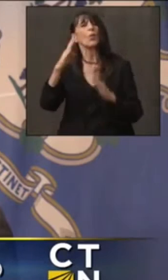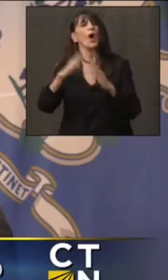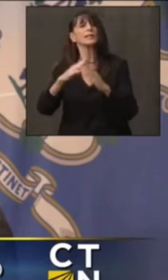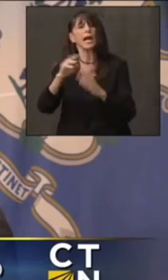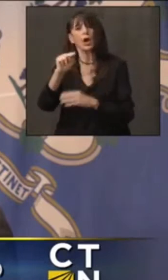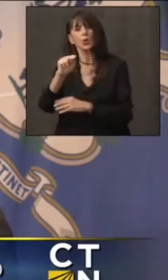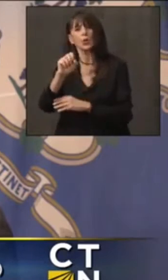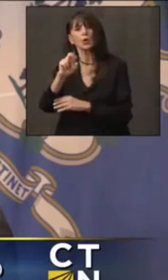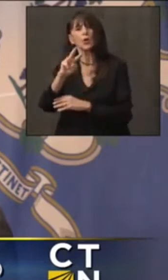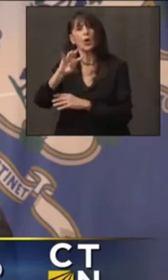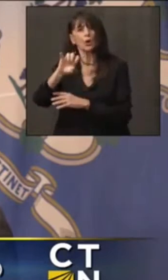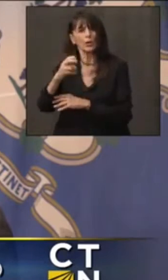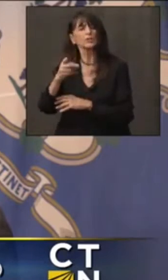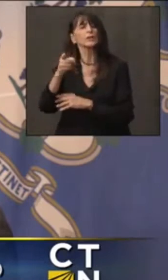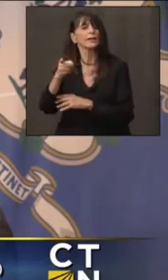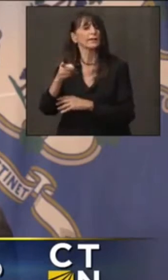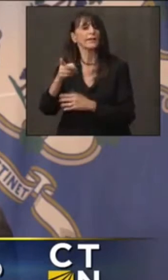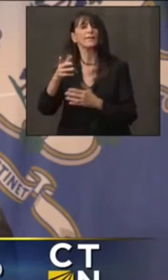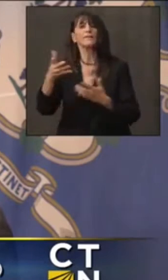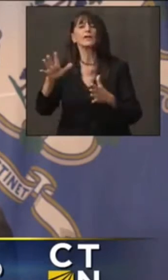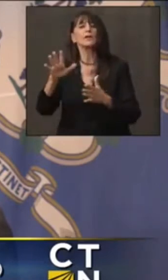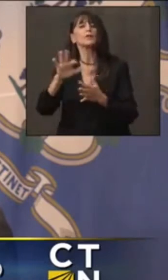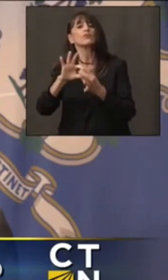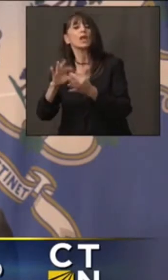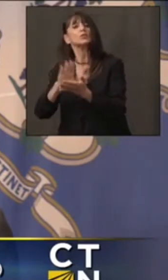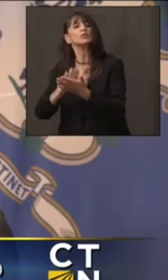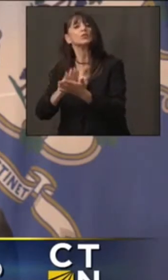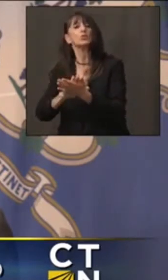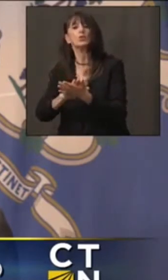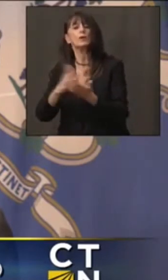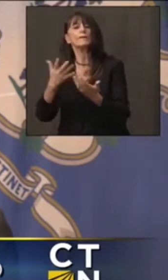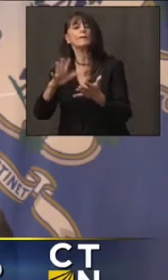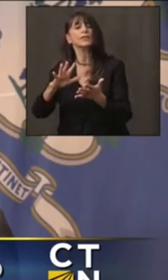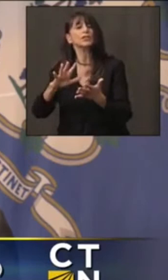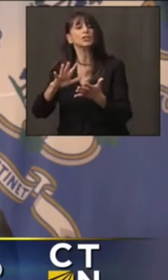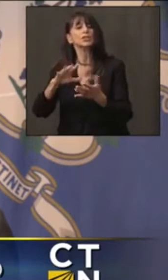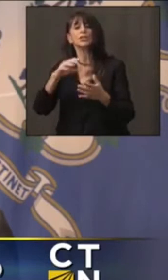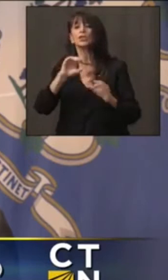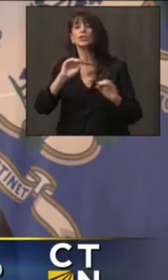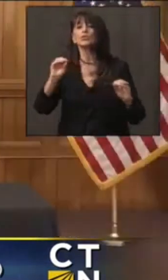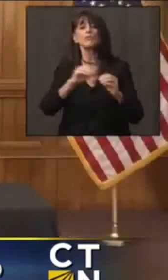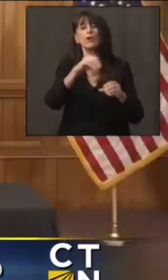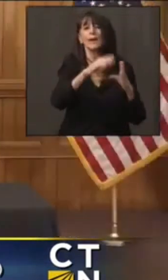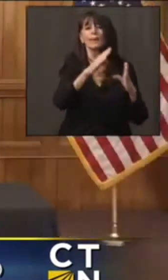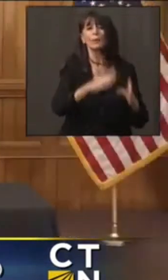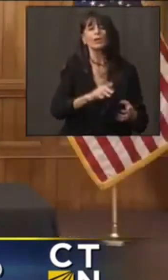all remote. Do you know about any of the other red towns?